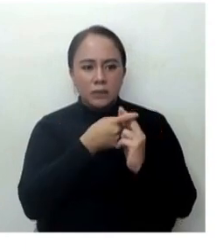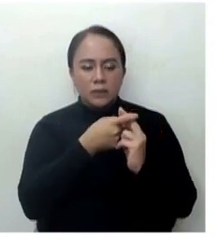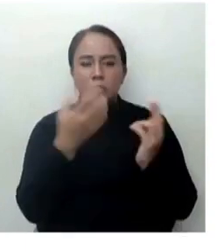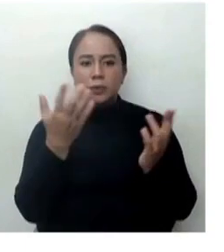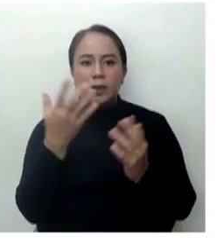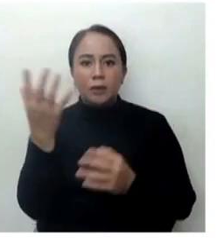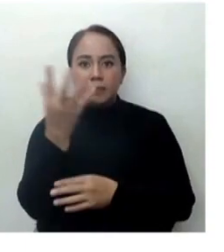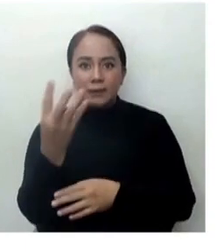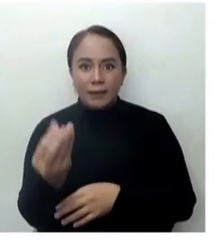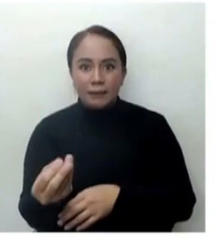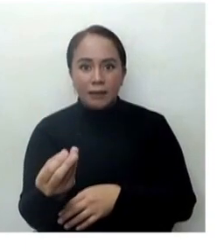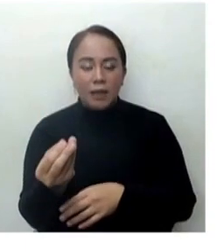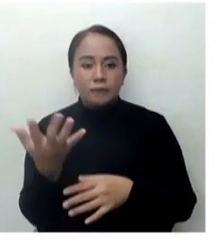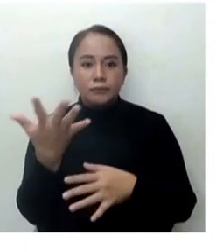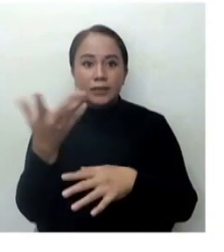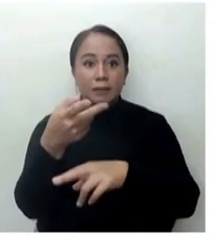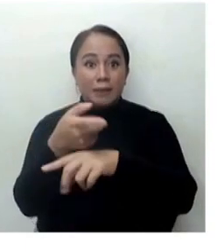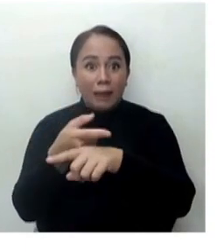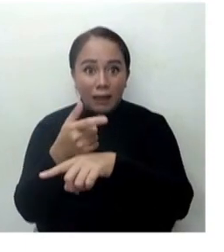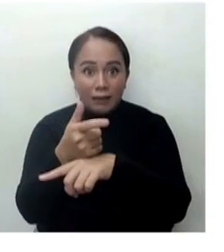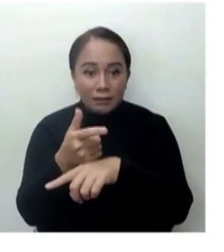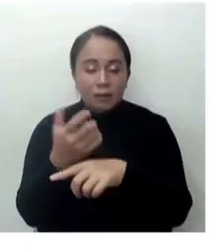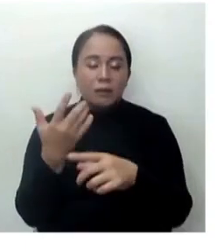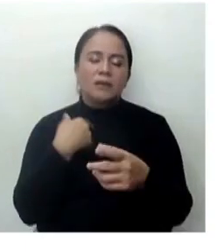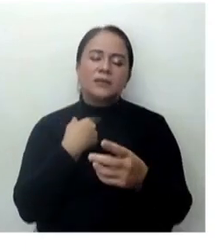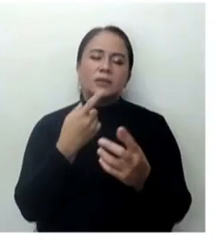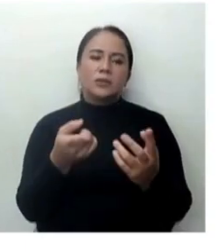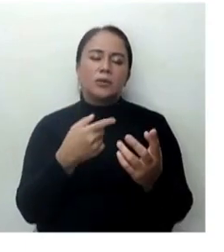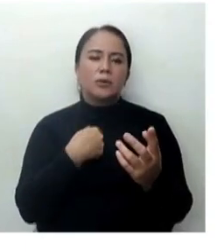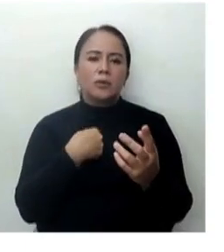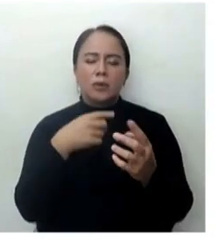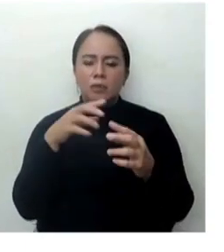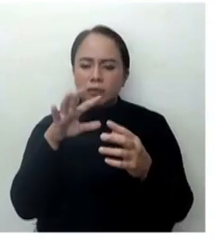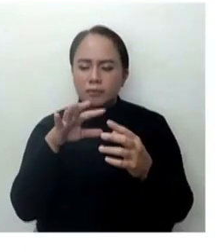This was despite the fact that the fact-finding committee